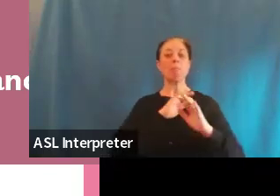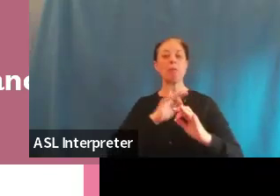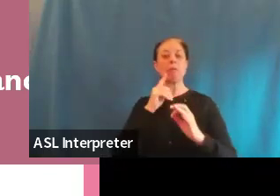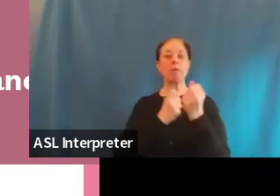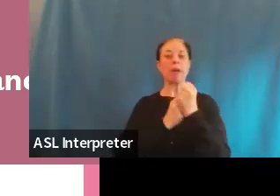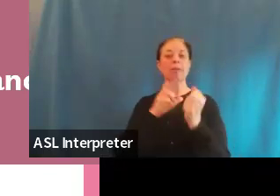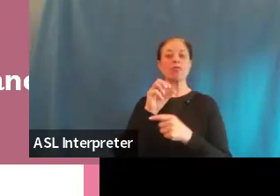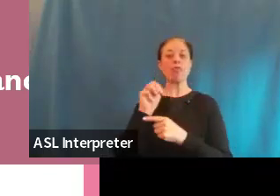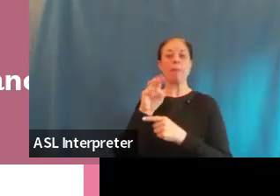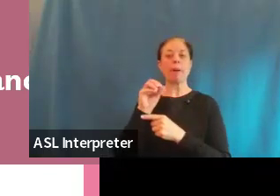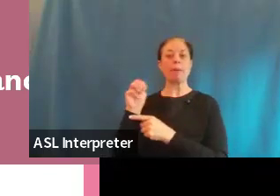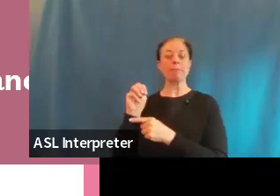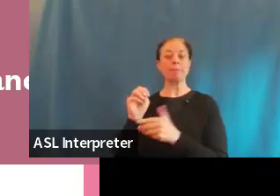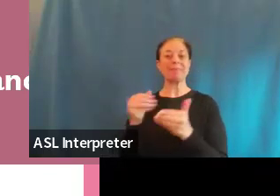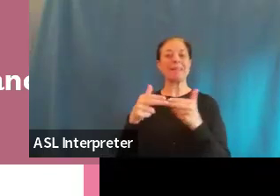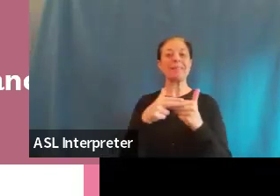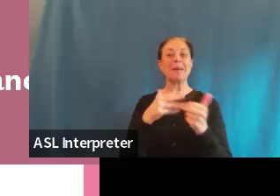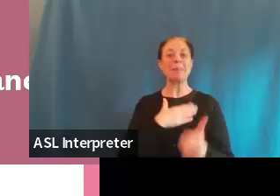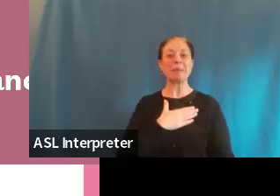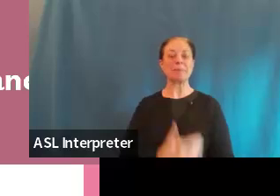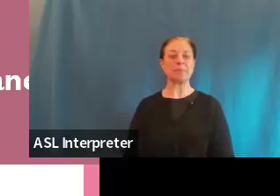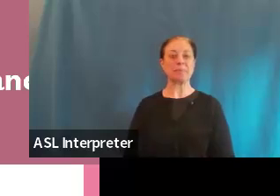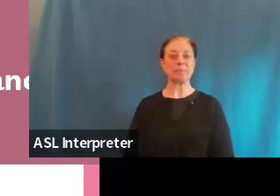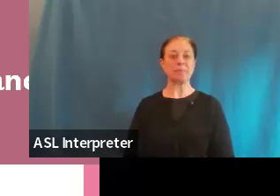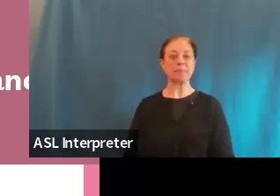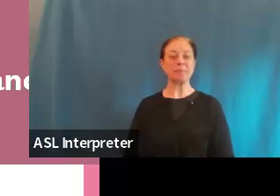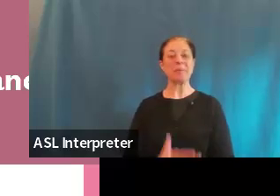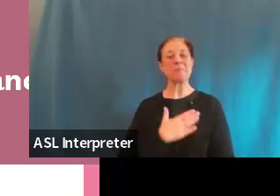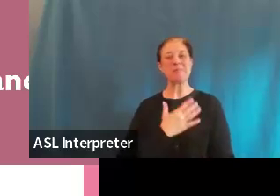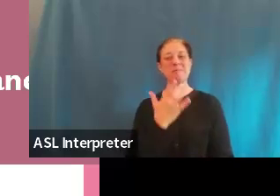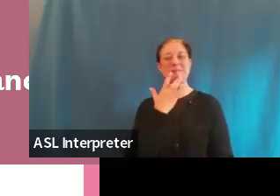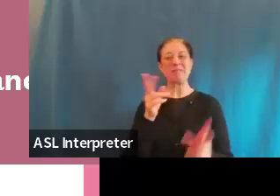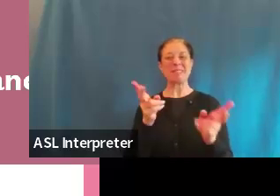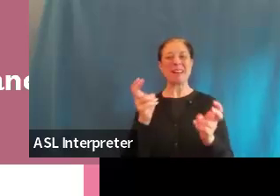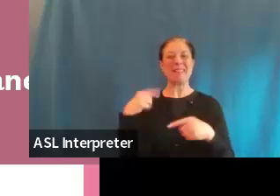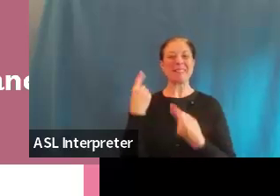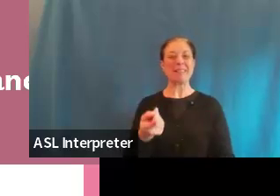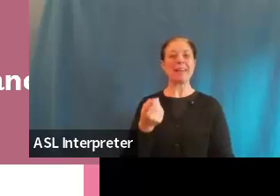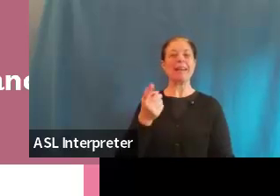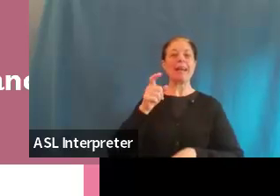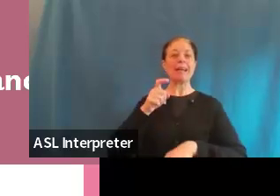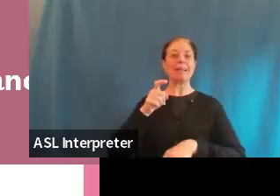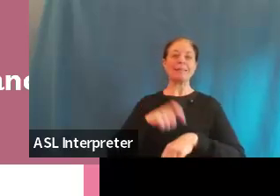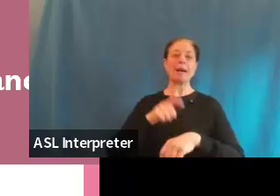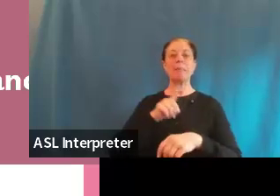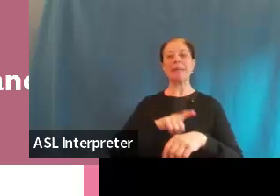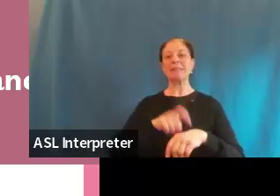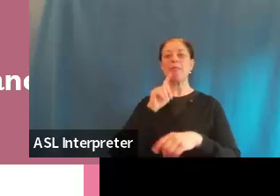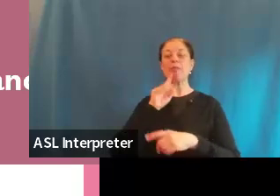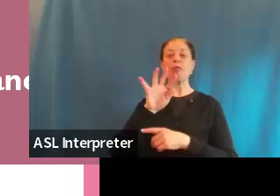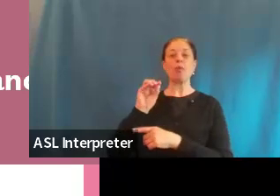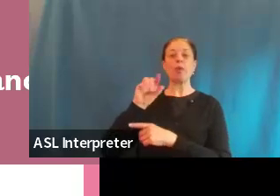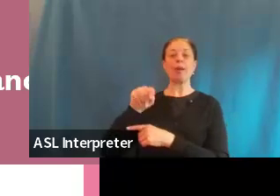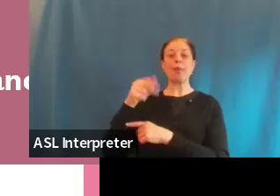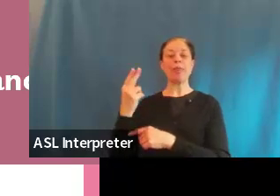rom-coms. Next slide, please. And now for one of my most favorite titles yet, Time Just in Time of the 40th anniversary